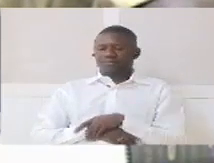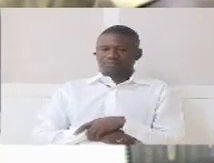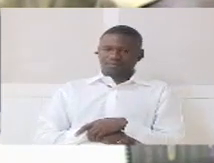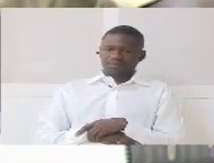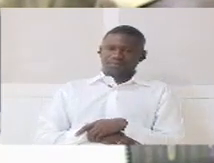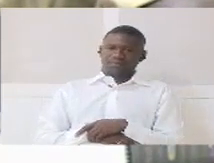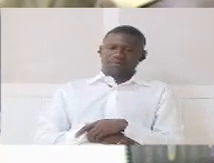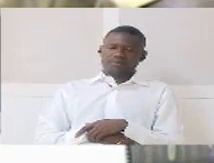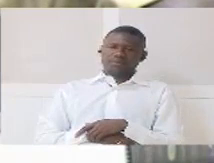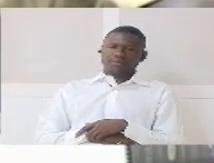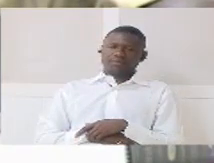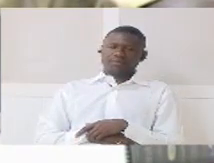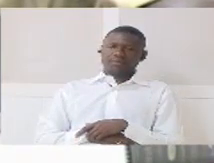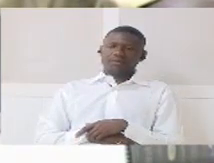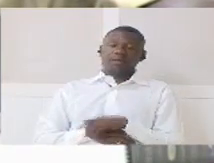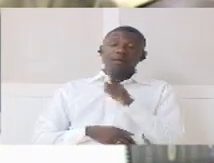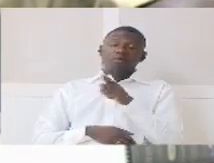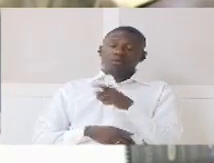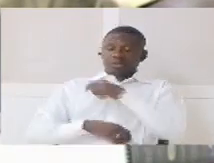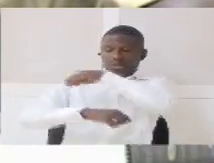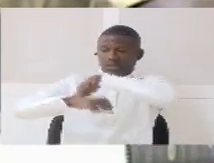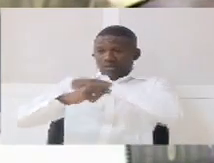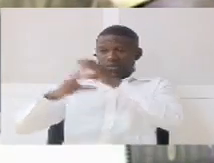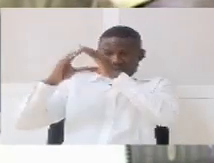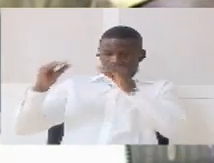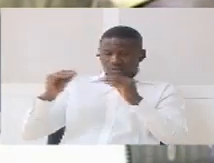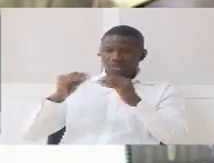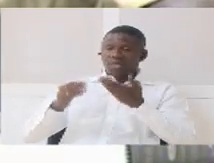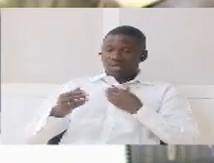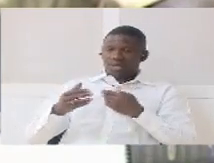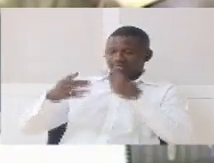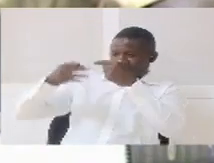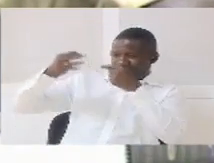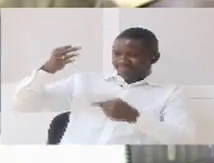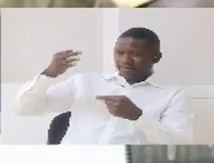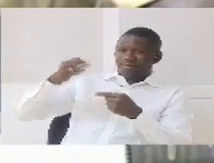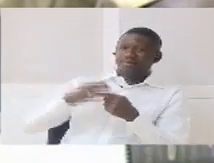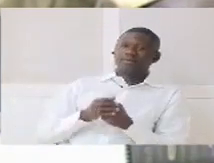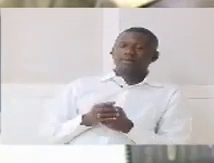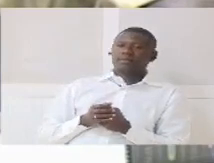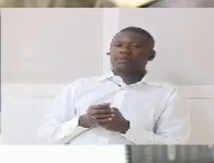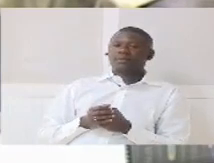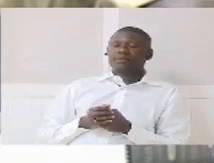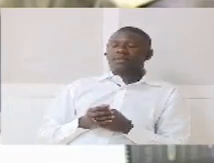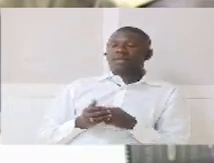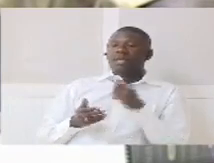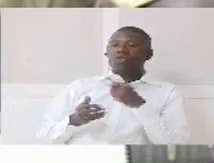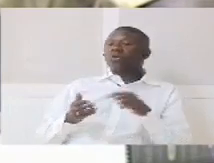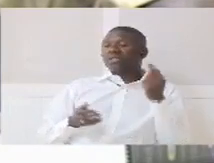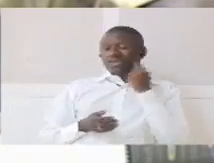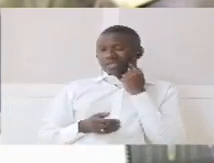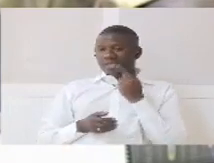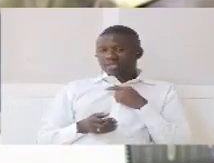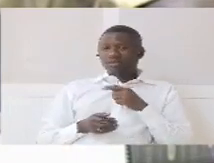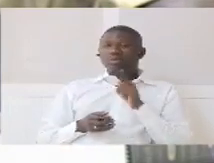usually don't. But the kitchen has a menu. So the menu not a poor mono. Yalo ibe mono tabe. So if on the menu that